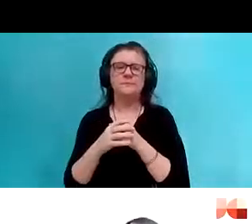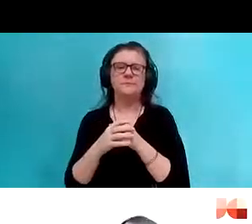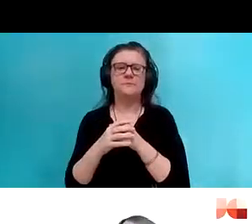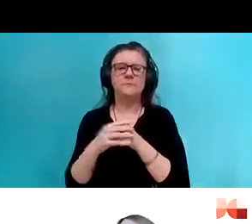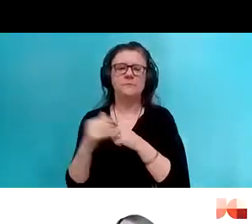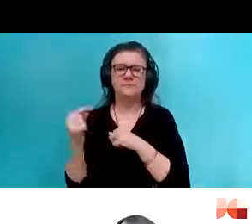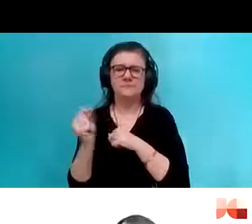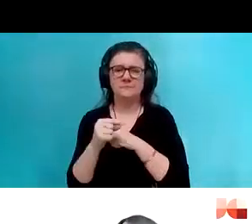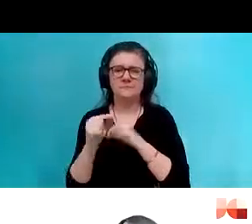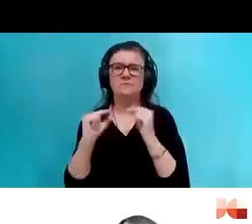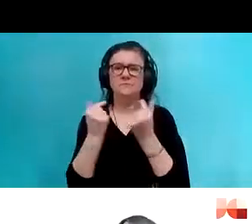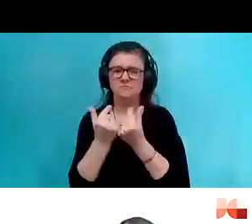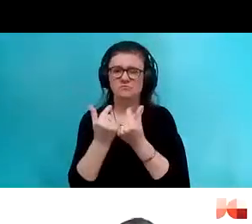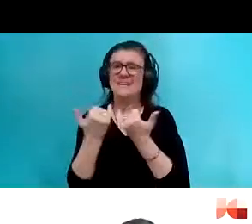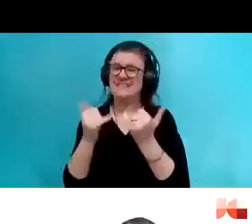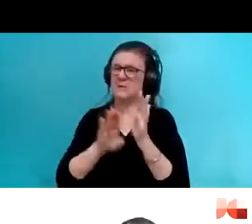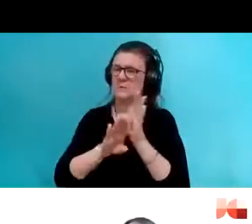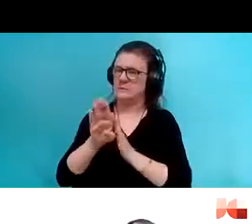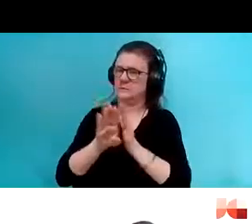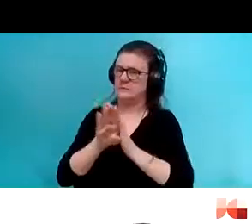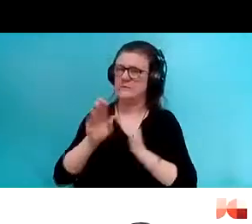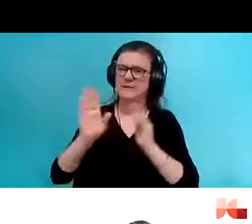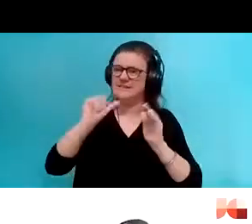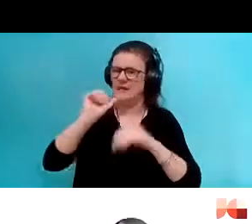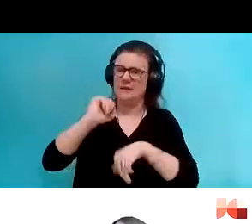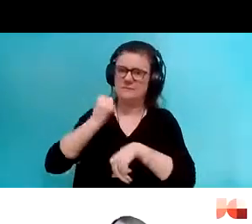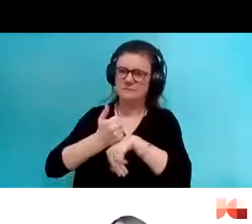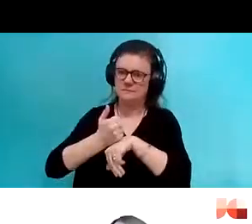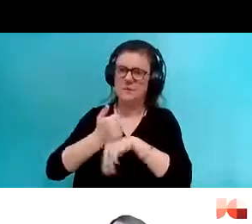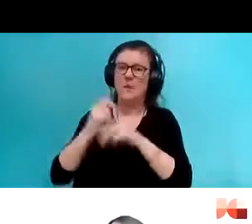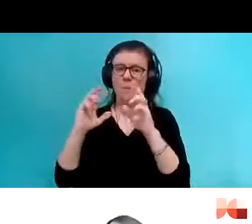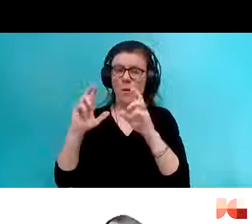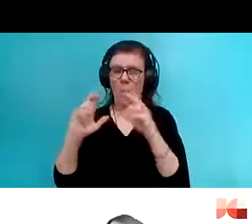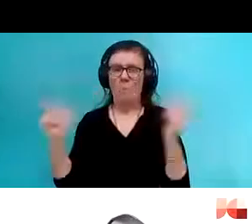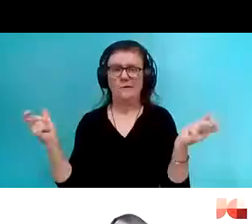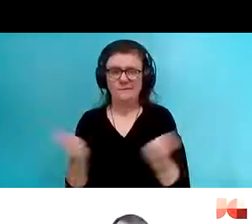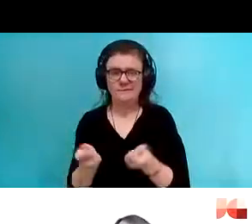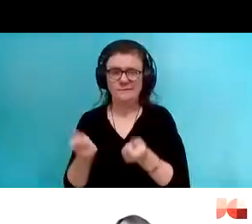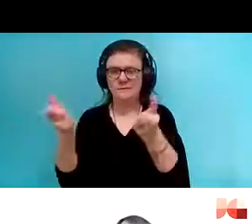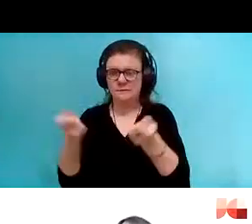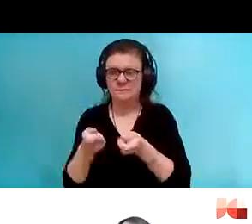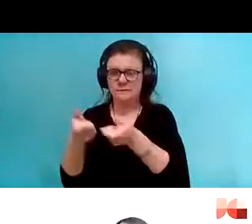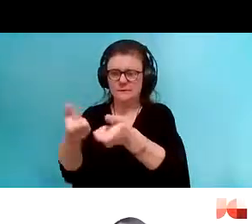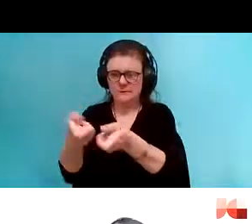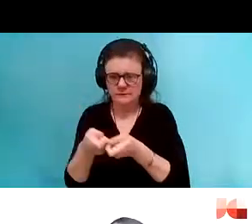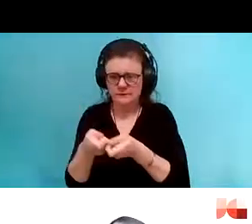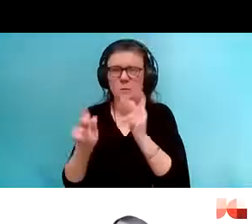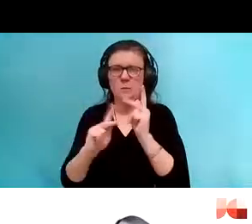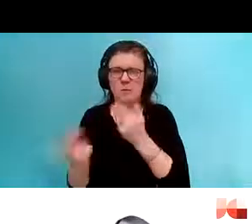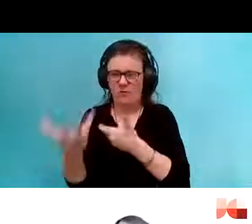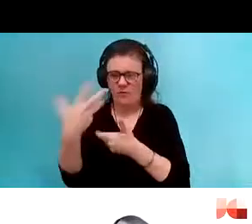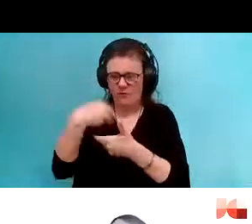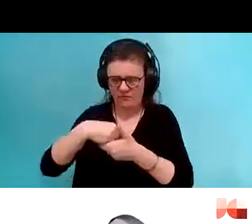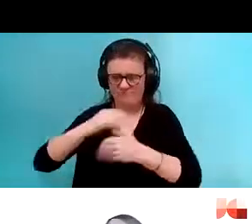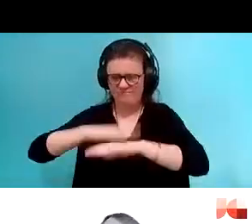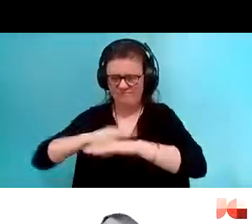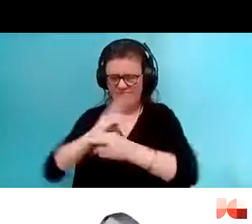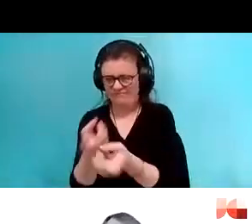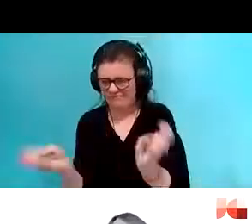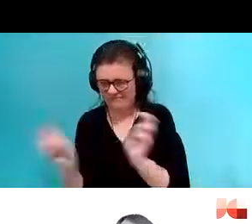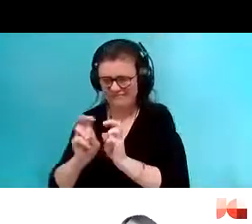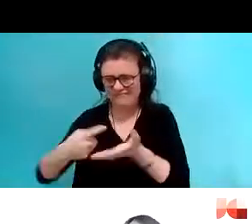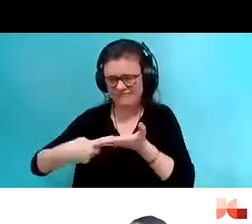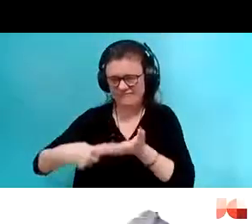is currently in development, but vitally it brings together that multi-stakeholder representatives representing all sectors to drive